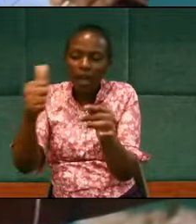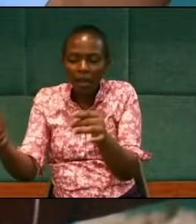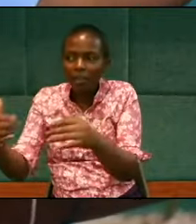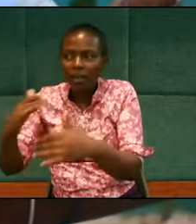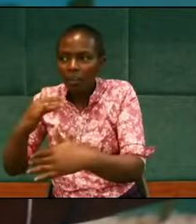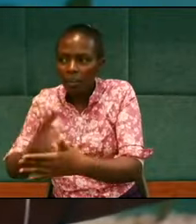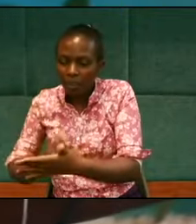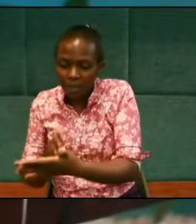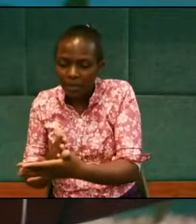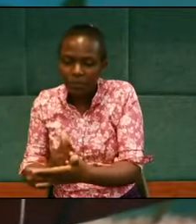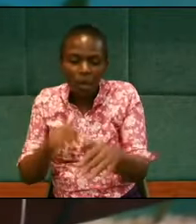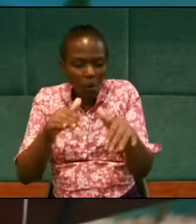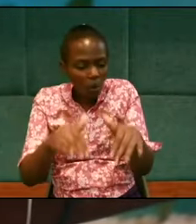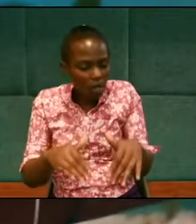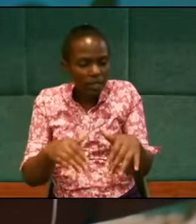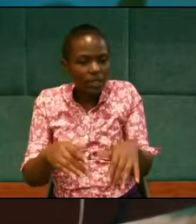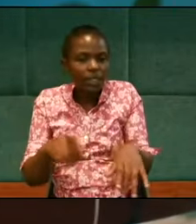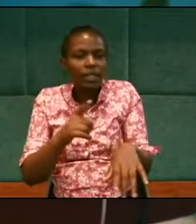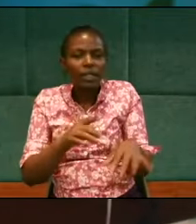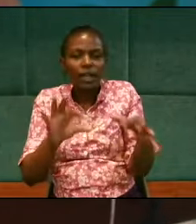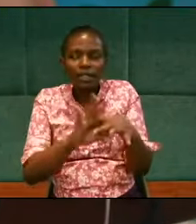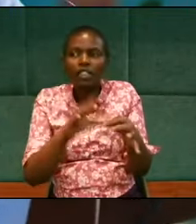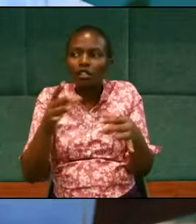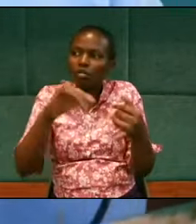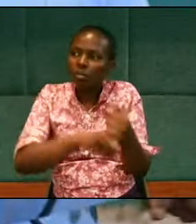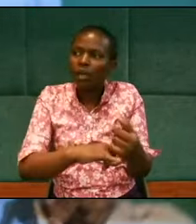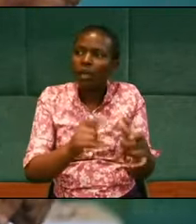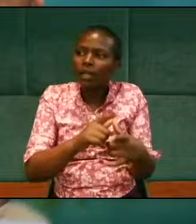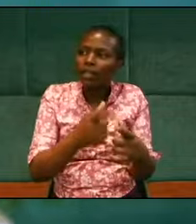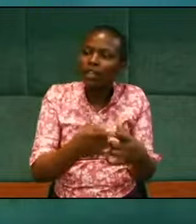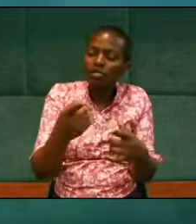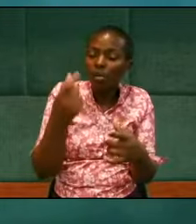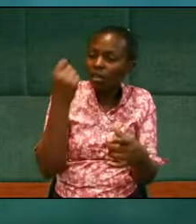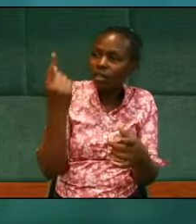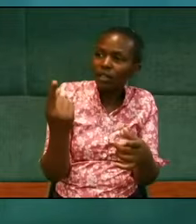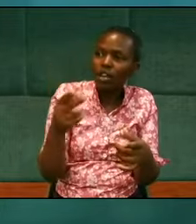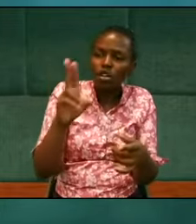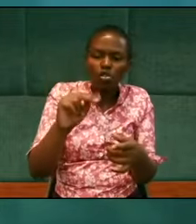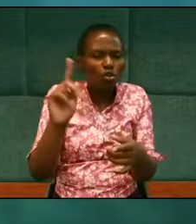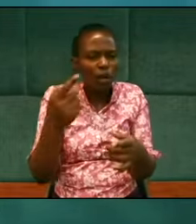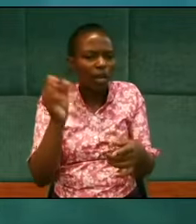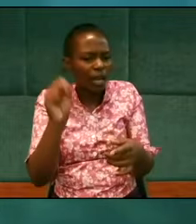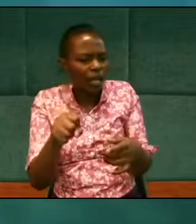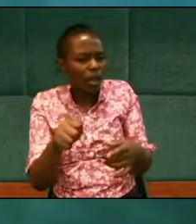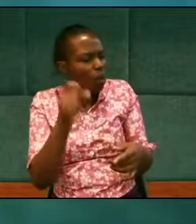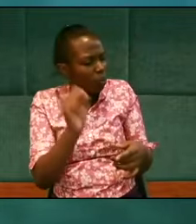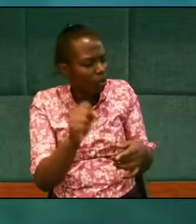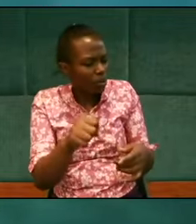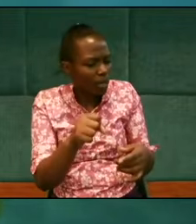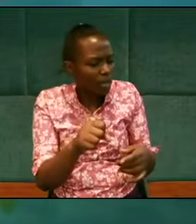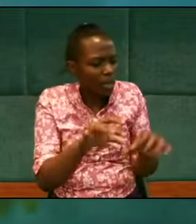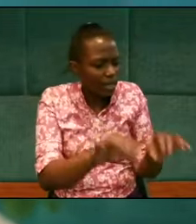Wait until you become a parent. You understand? Because you believe nobody can take care of your child better than